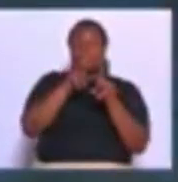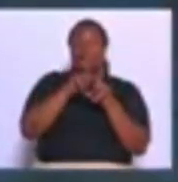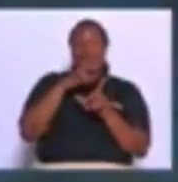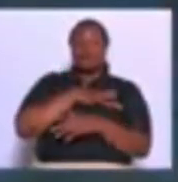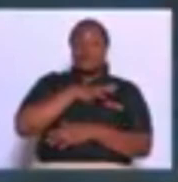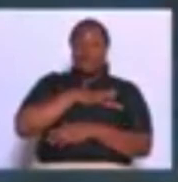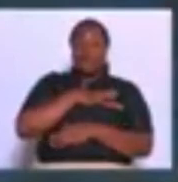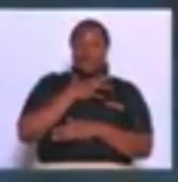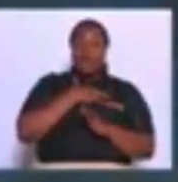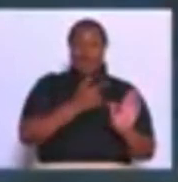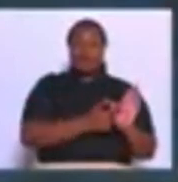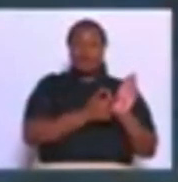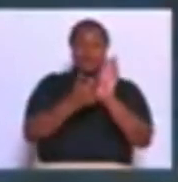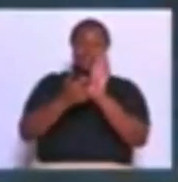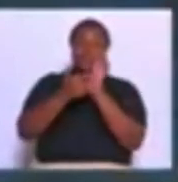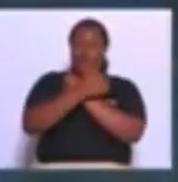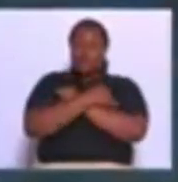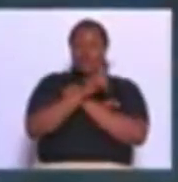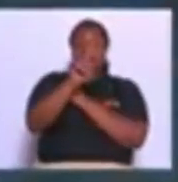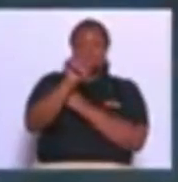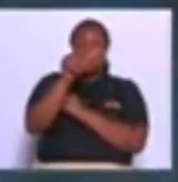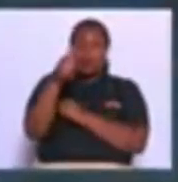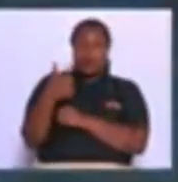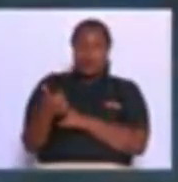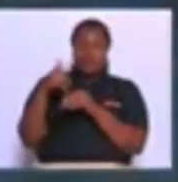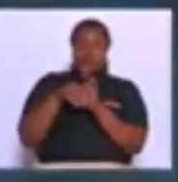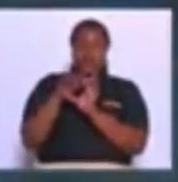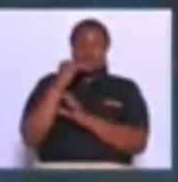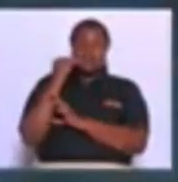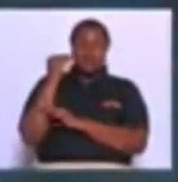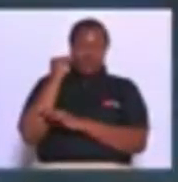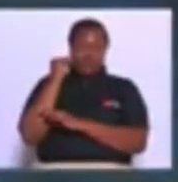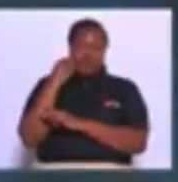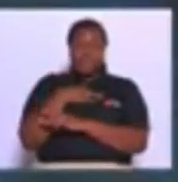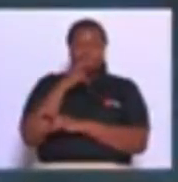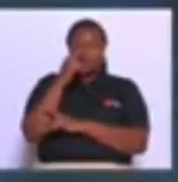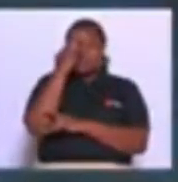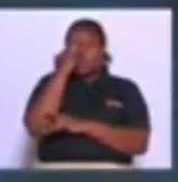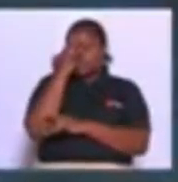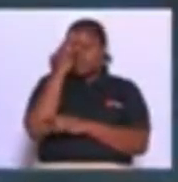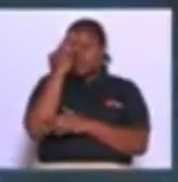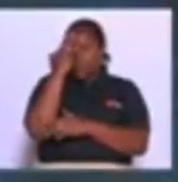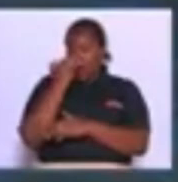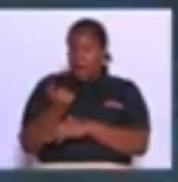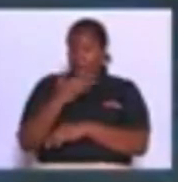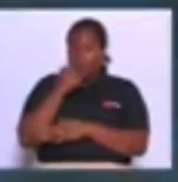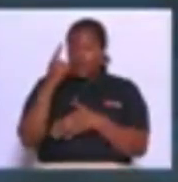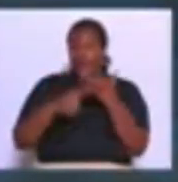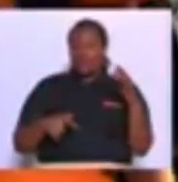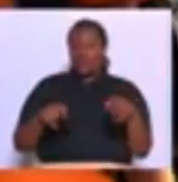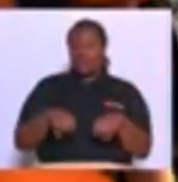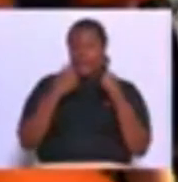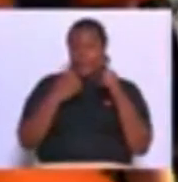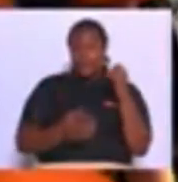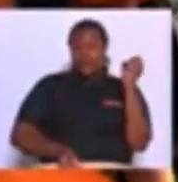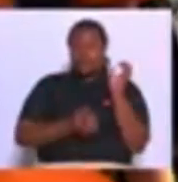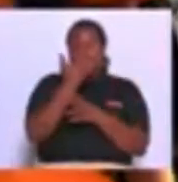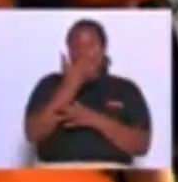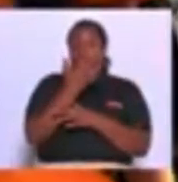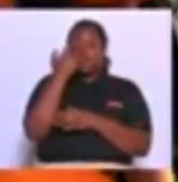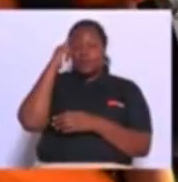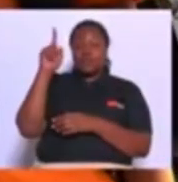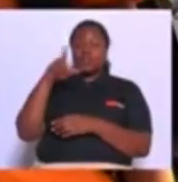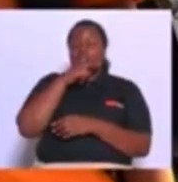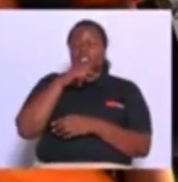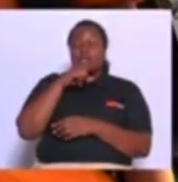they show love to one another at this home. And this is what has happened. The founder of this boys'